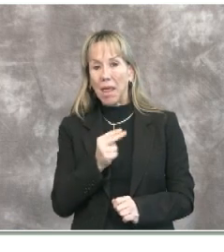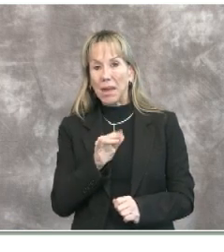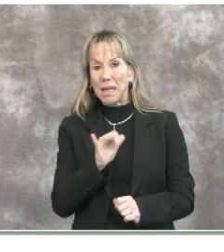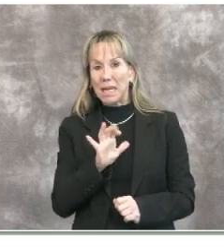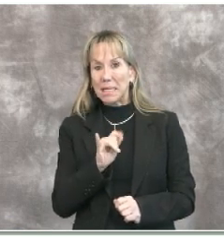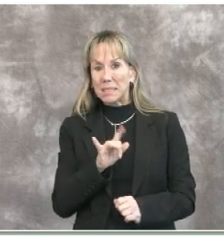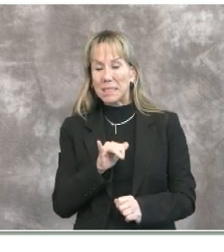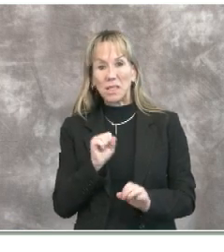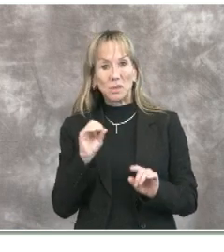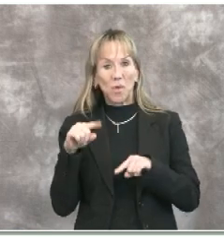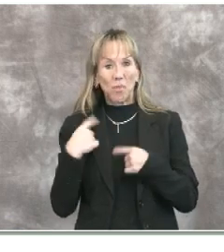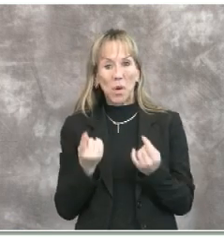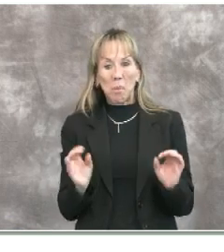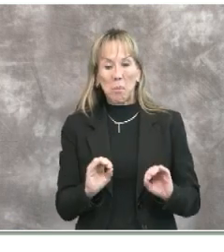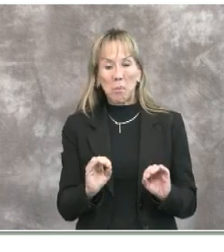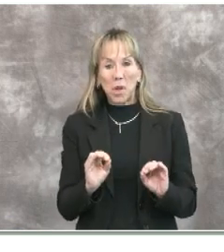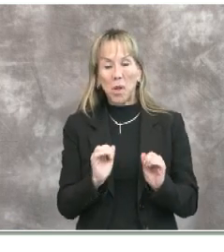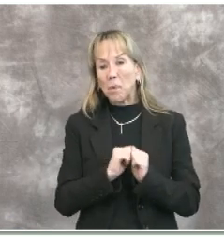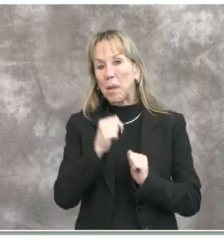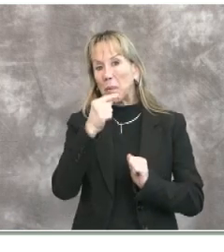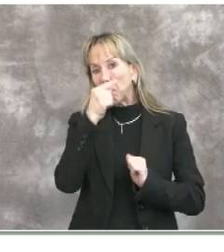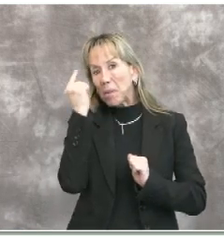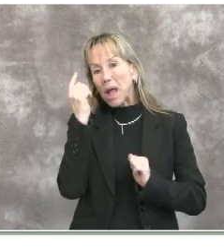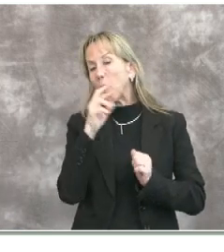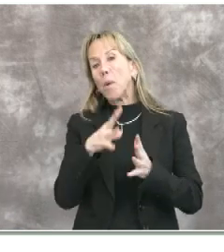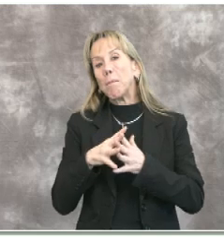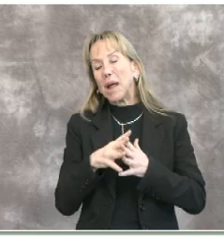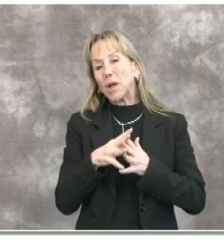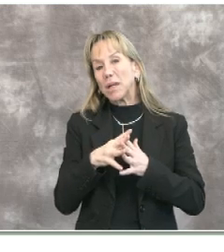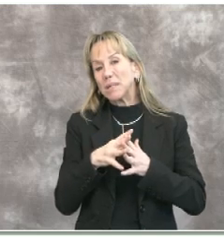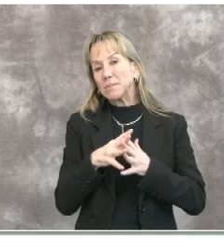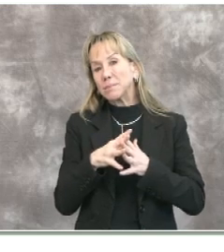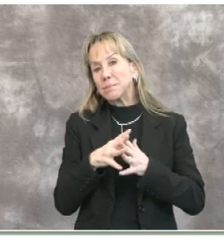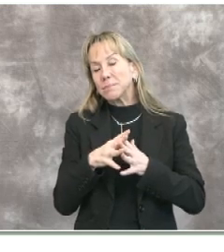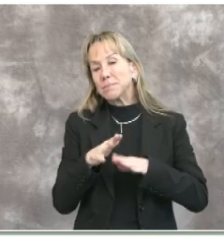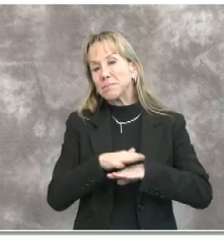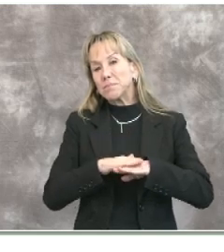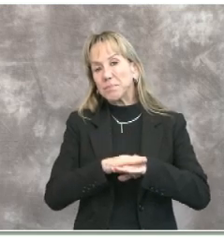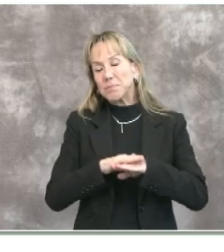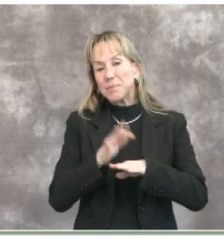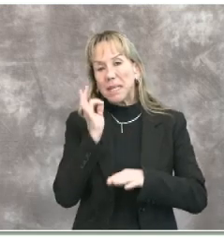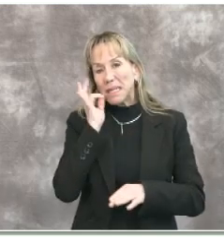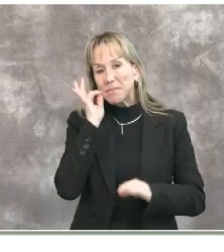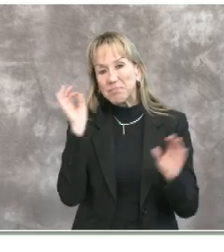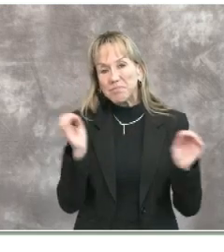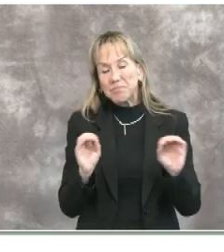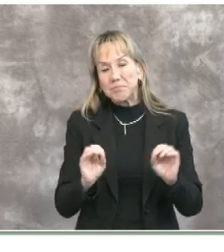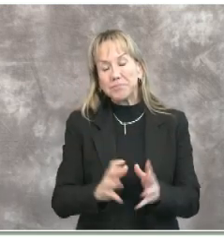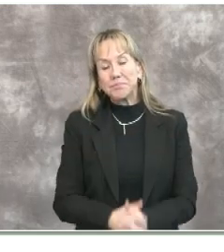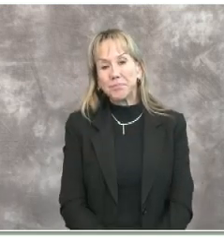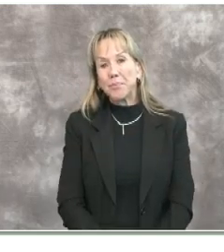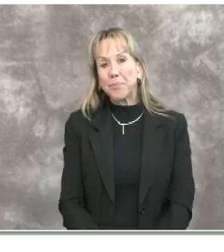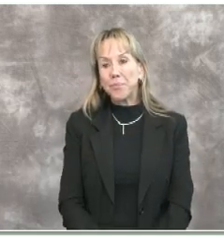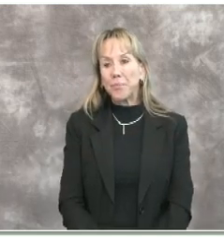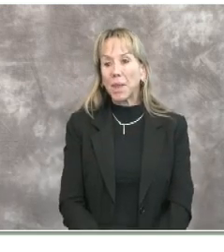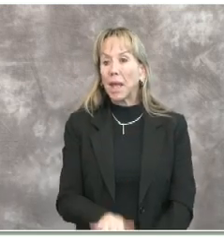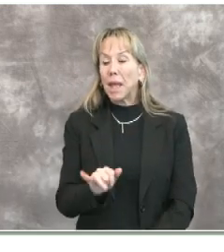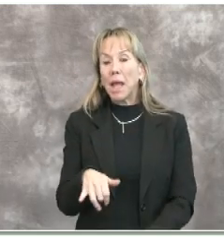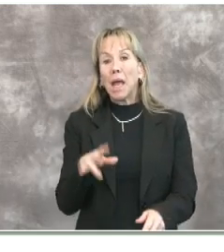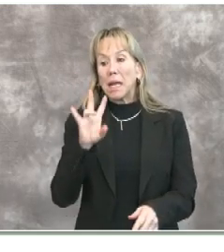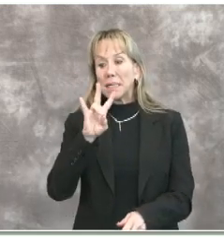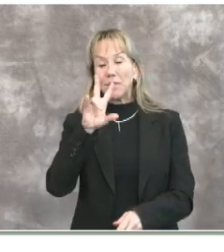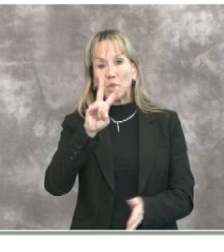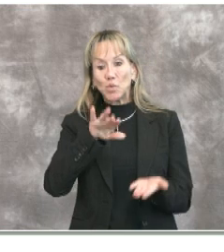being Black or American Indian. And 2 of the 72